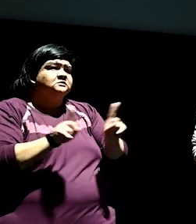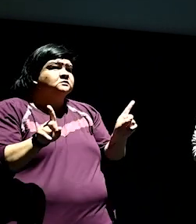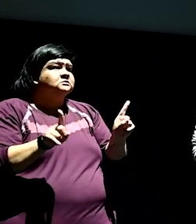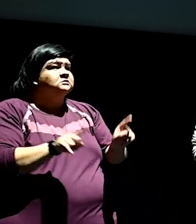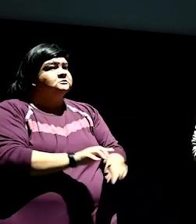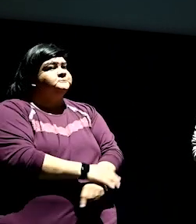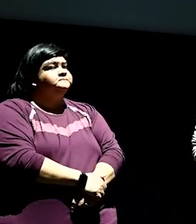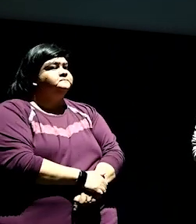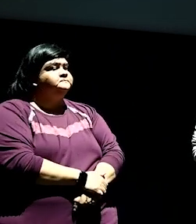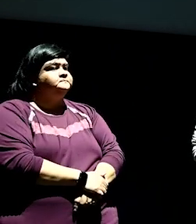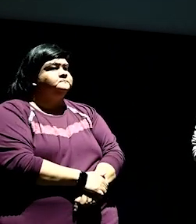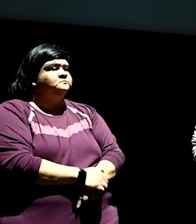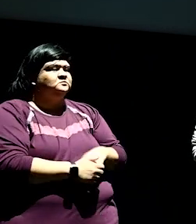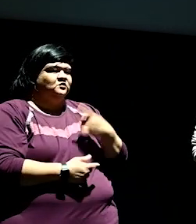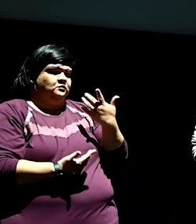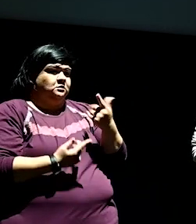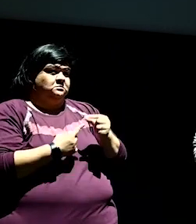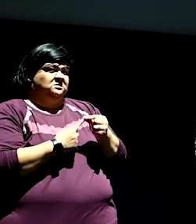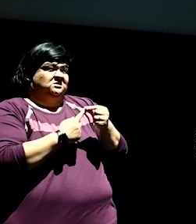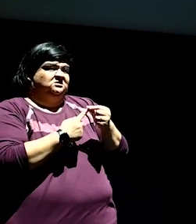in kids' lives.